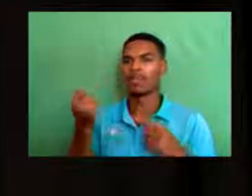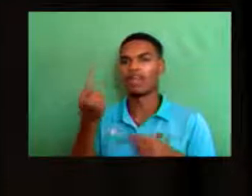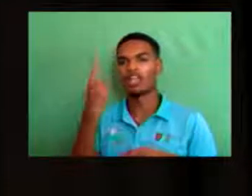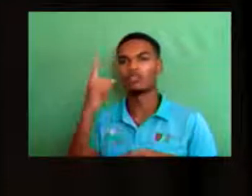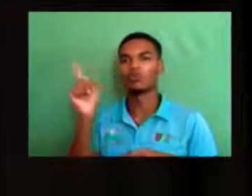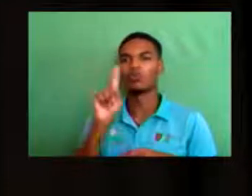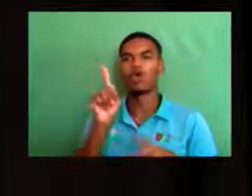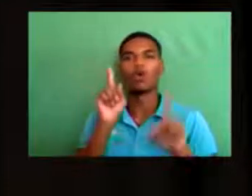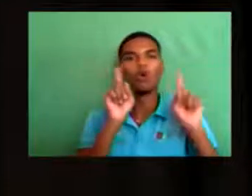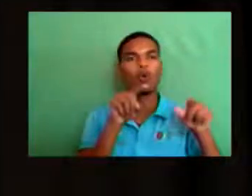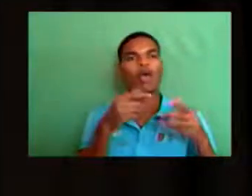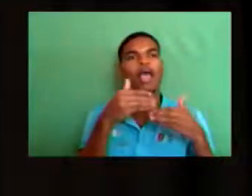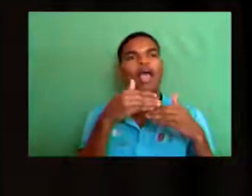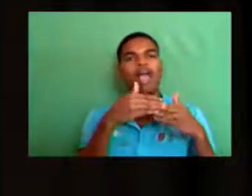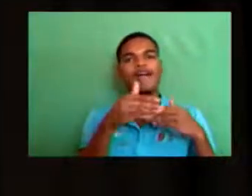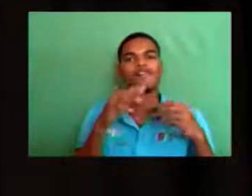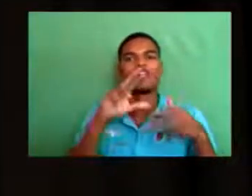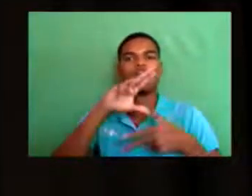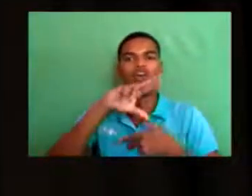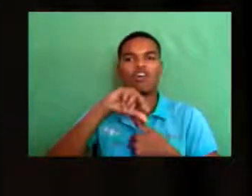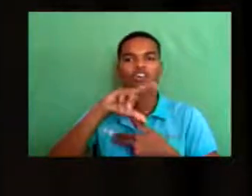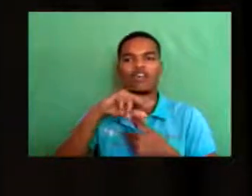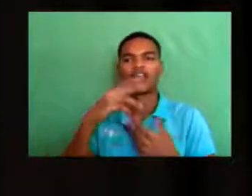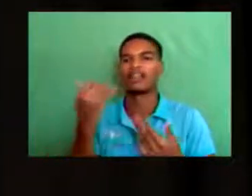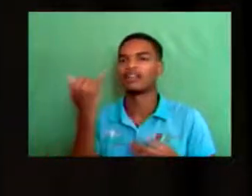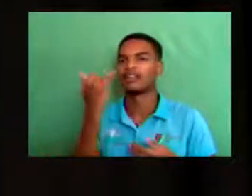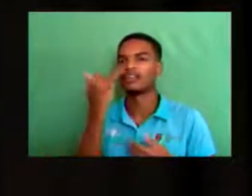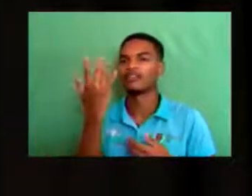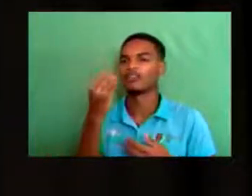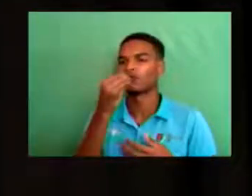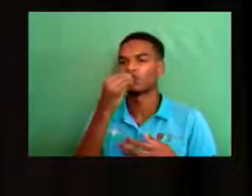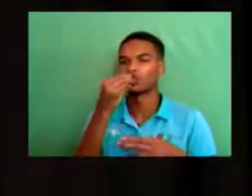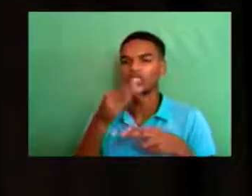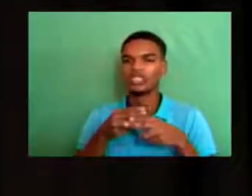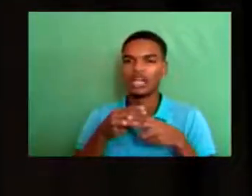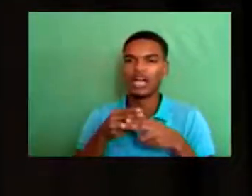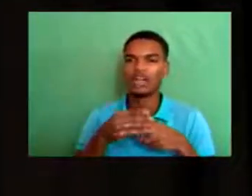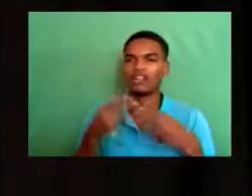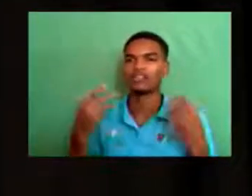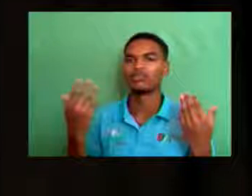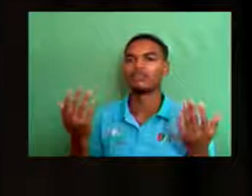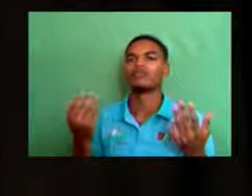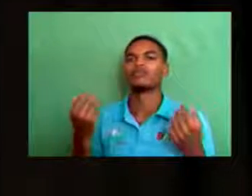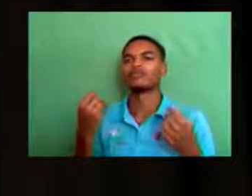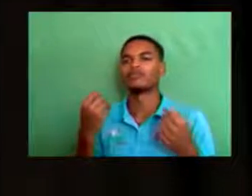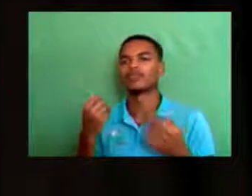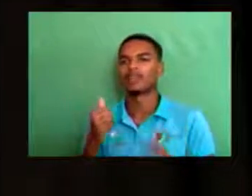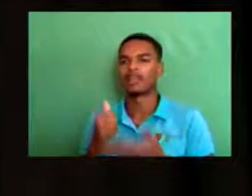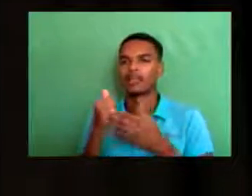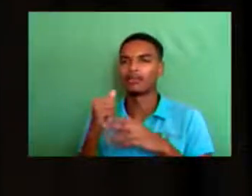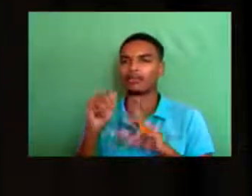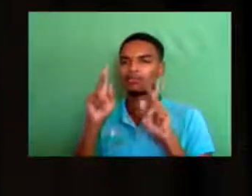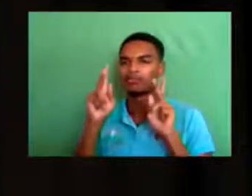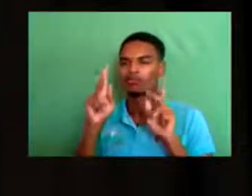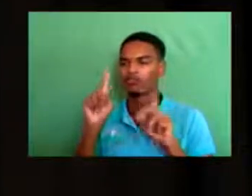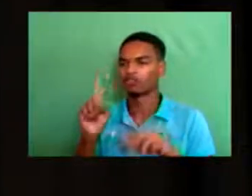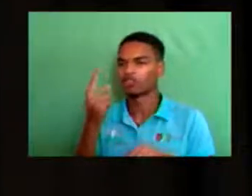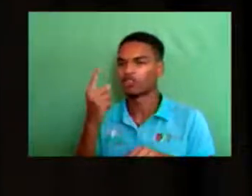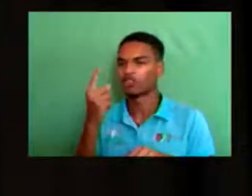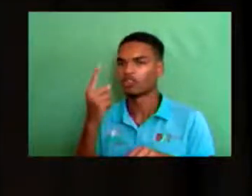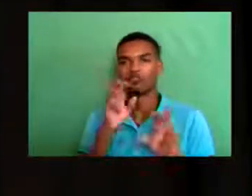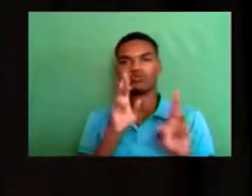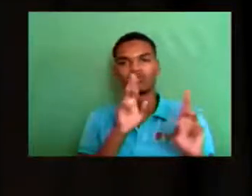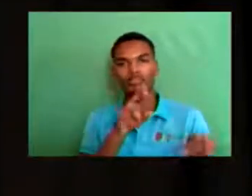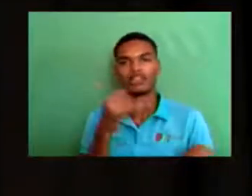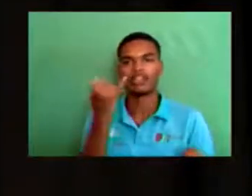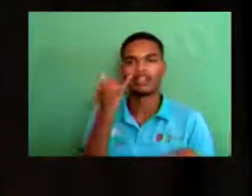after a hurricane, where if there are food shortages, to help first responders understand where to go if there's looting and